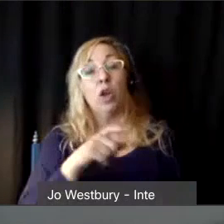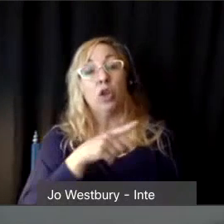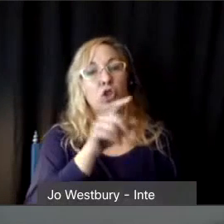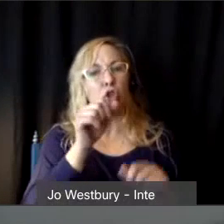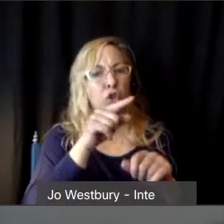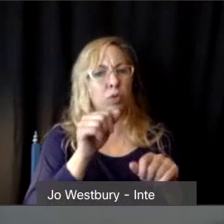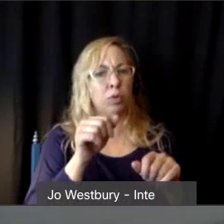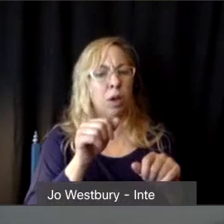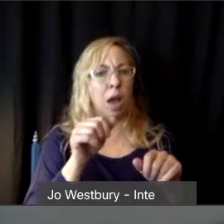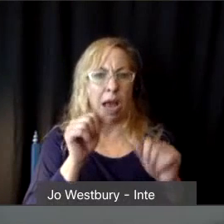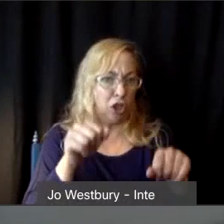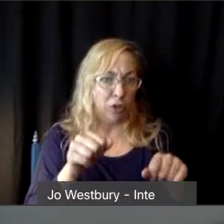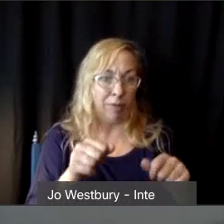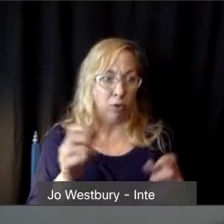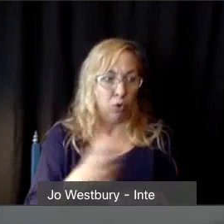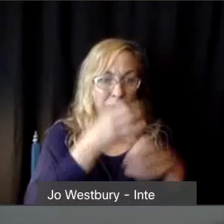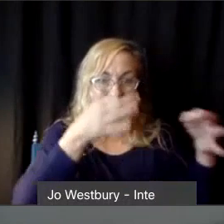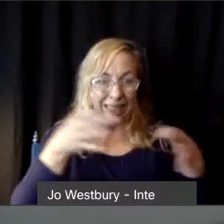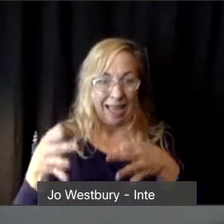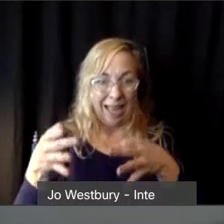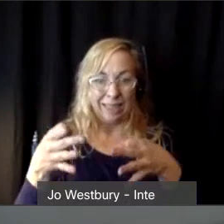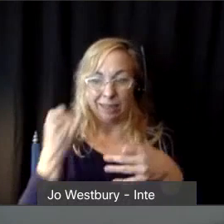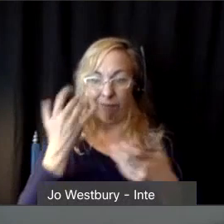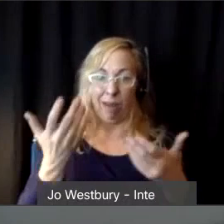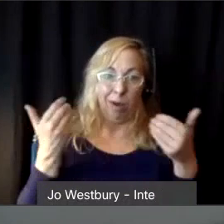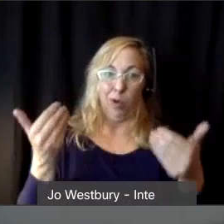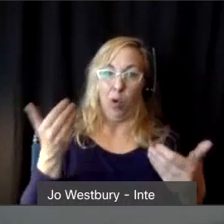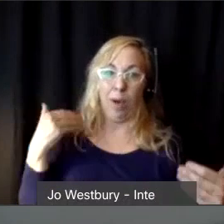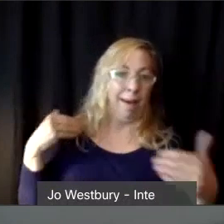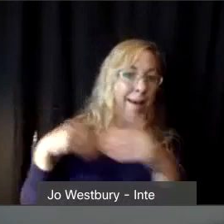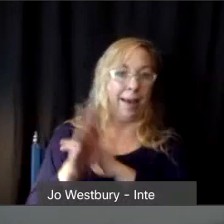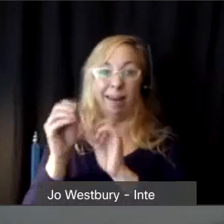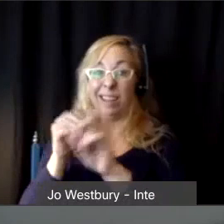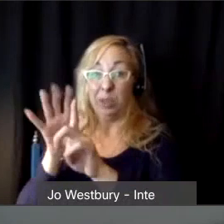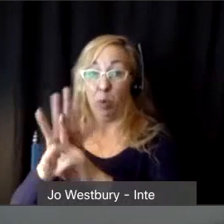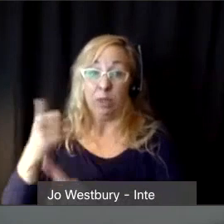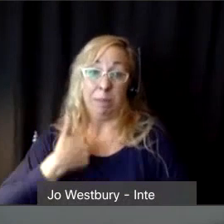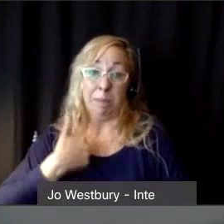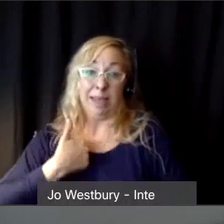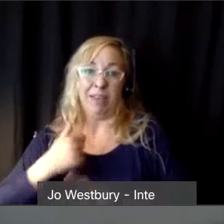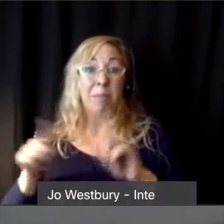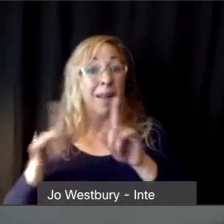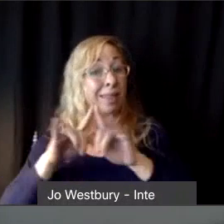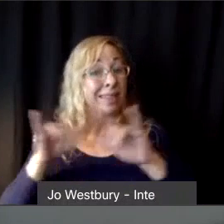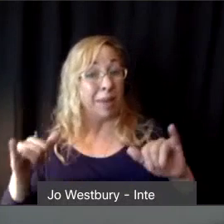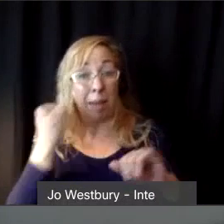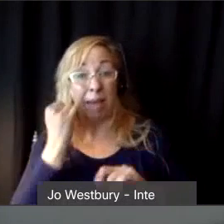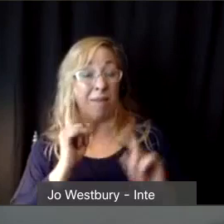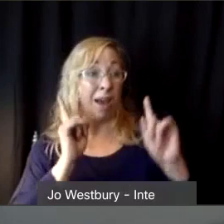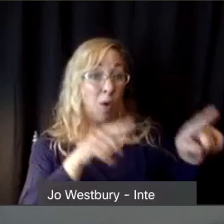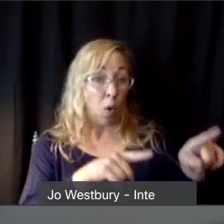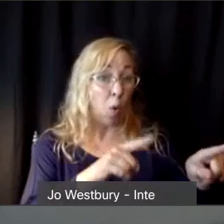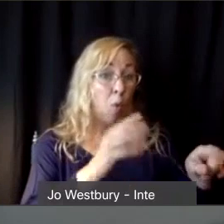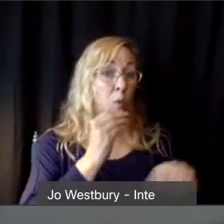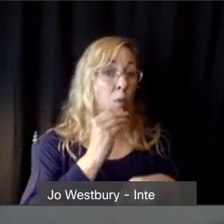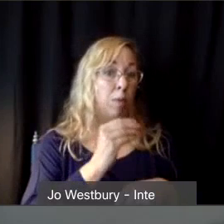make determinations about my own risk, when I come back home, there may be people who come to work there